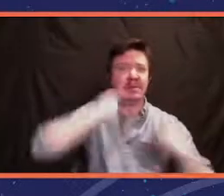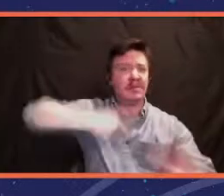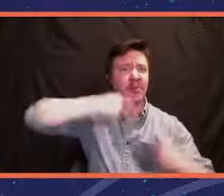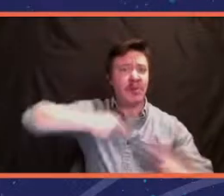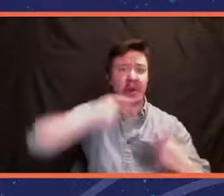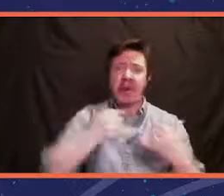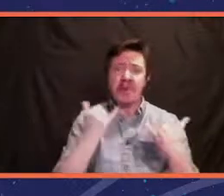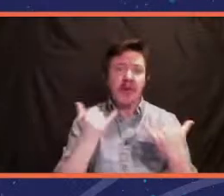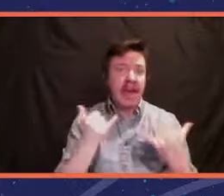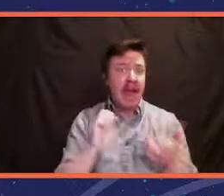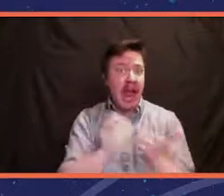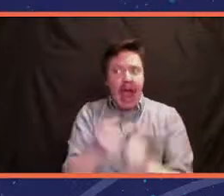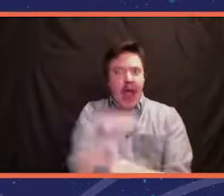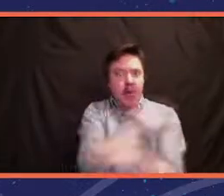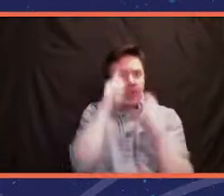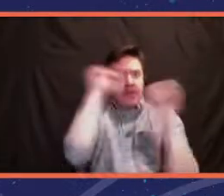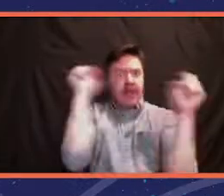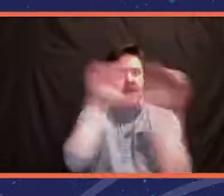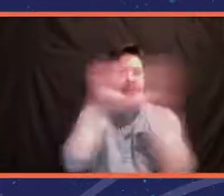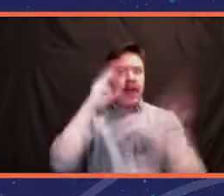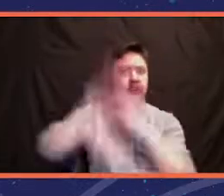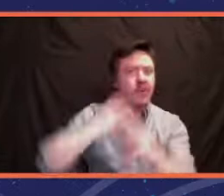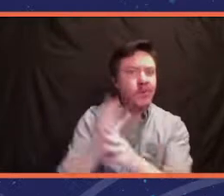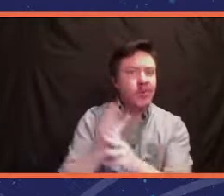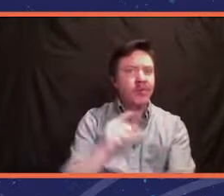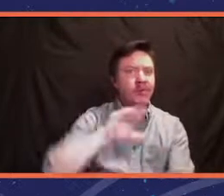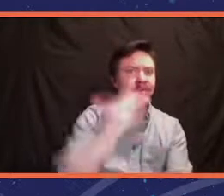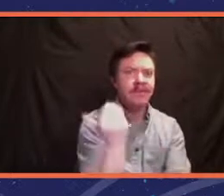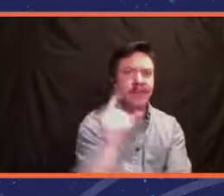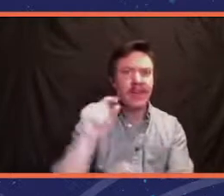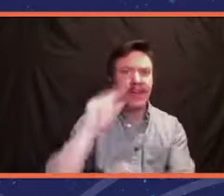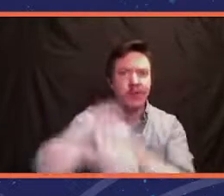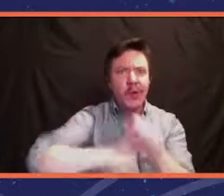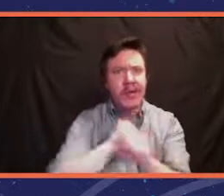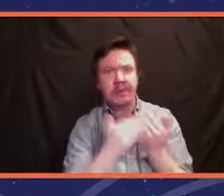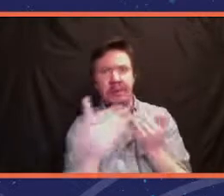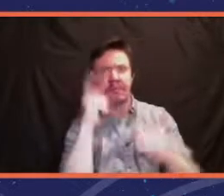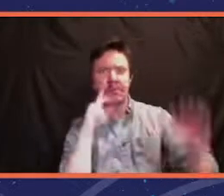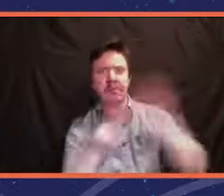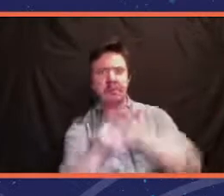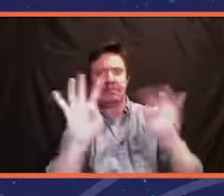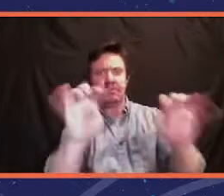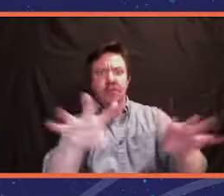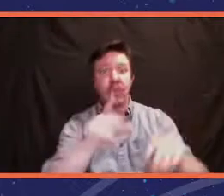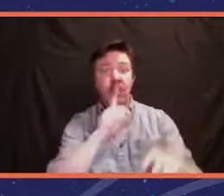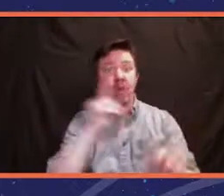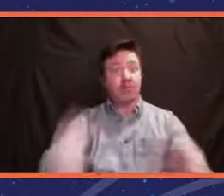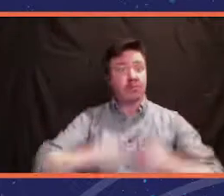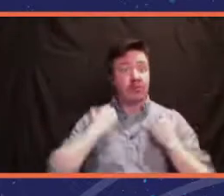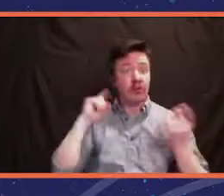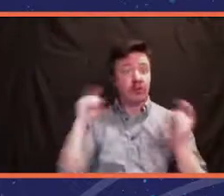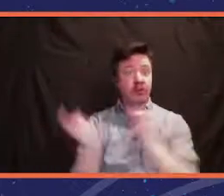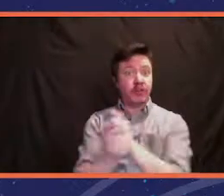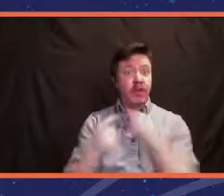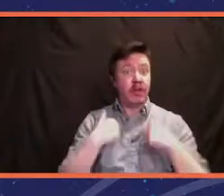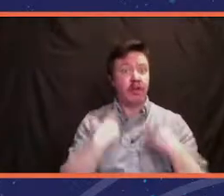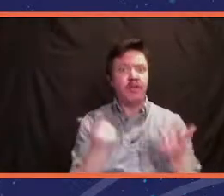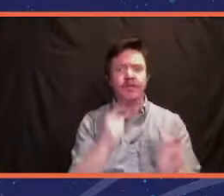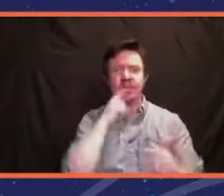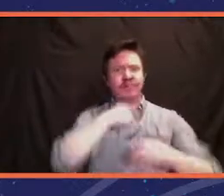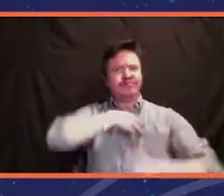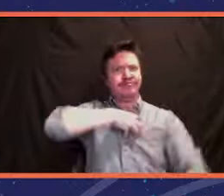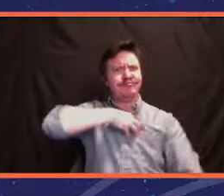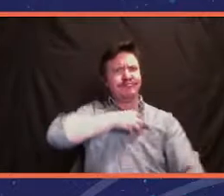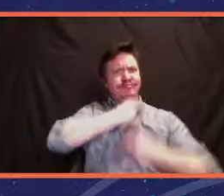even imagine what the world's going to look like for them. And so it was really life-changing for me, because I just did a lot of deep diving into